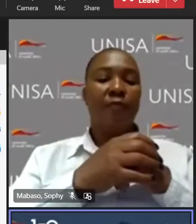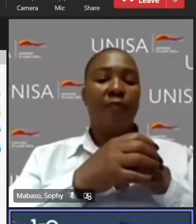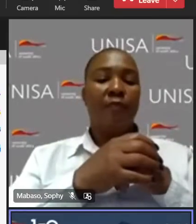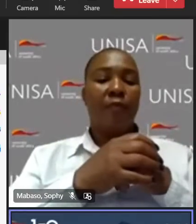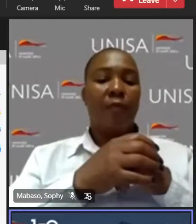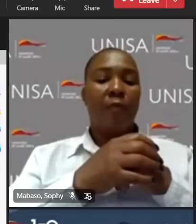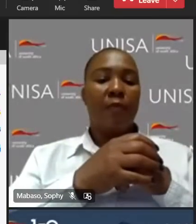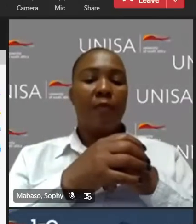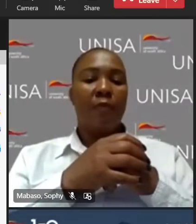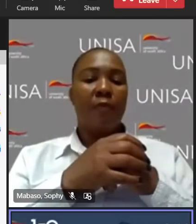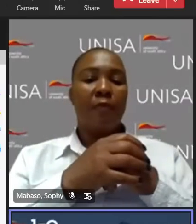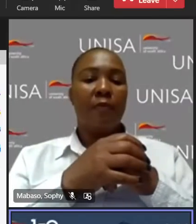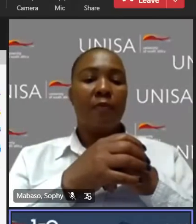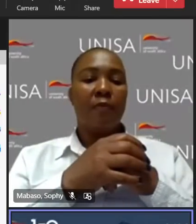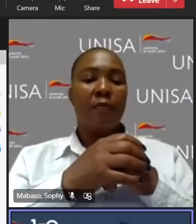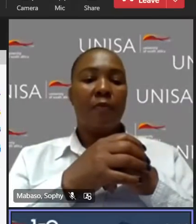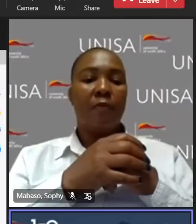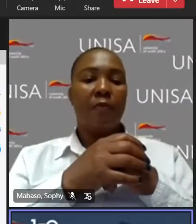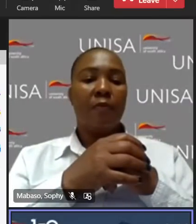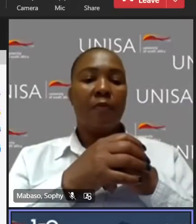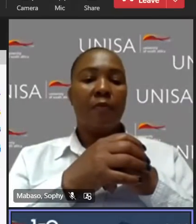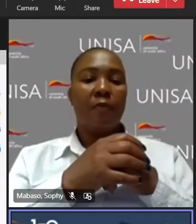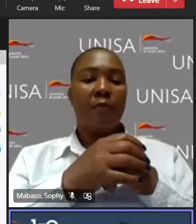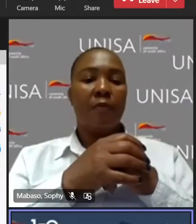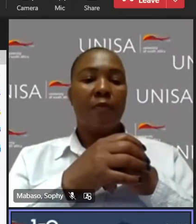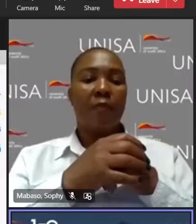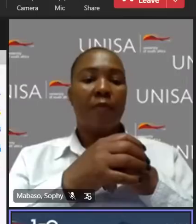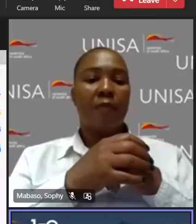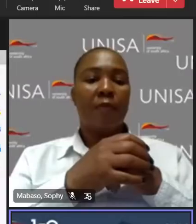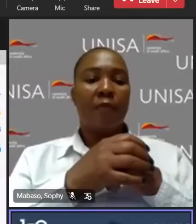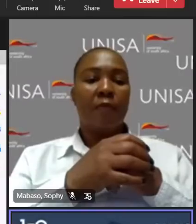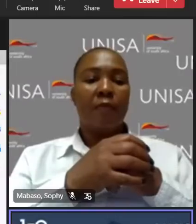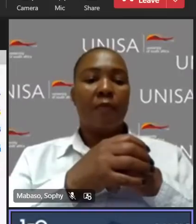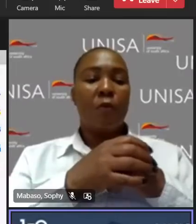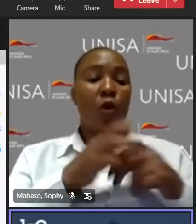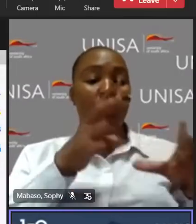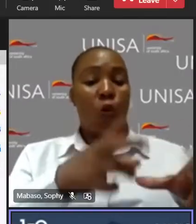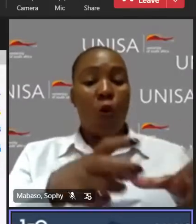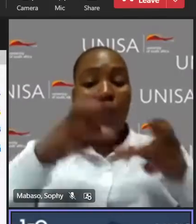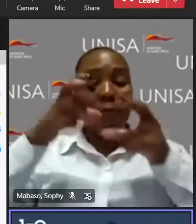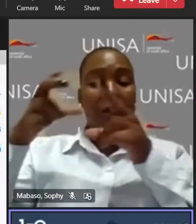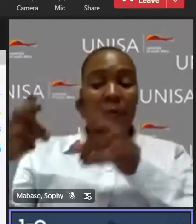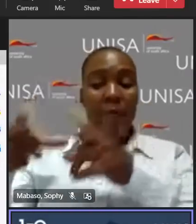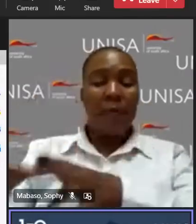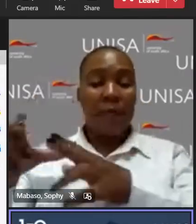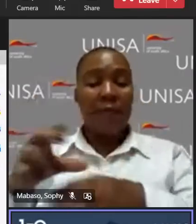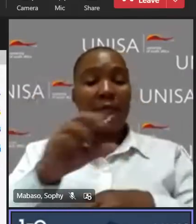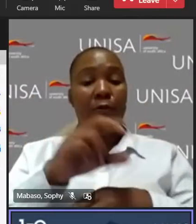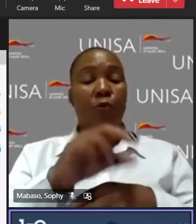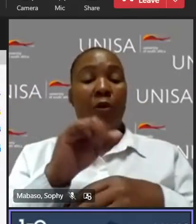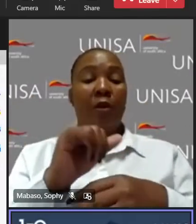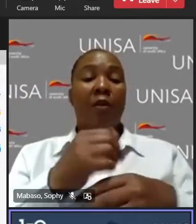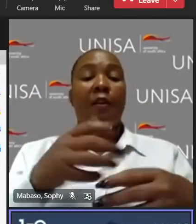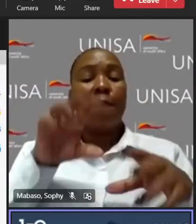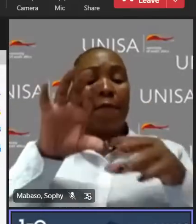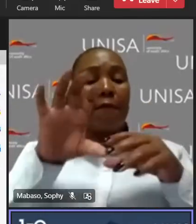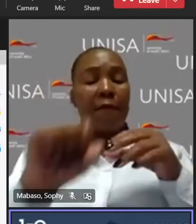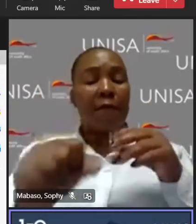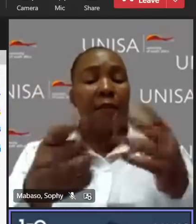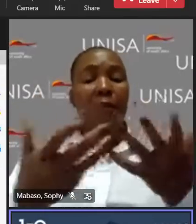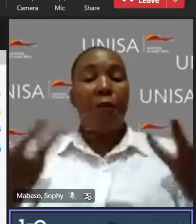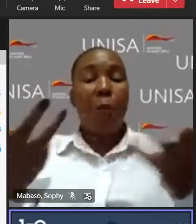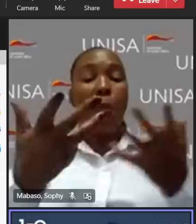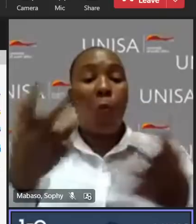you can copy and paste the tracking number and it will actually tell you where your parcel is at the